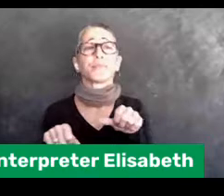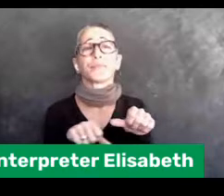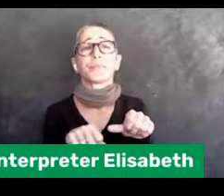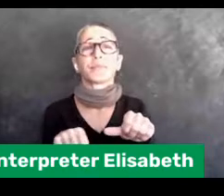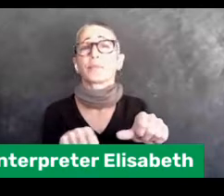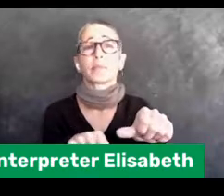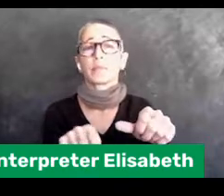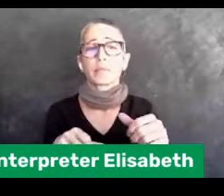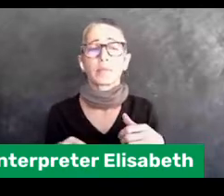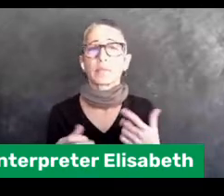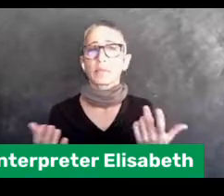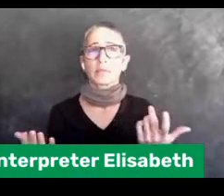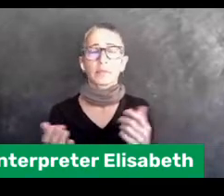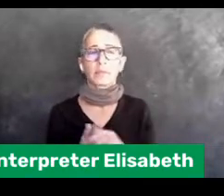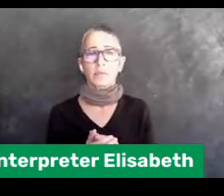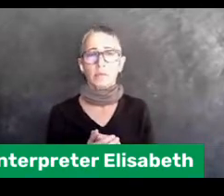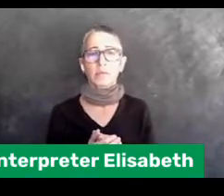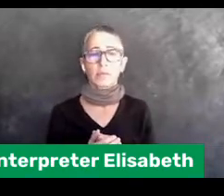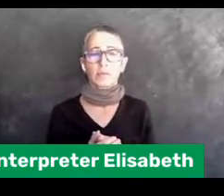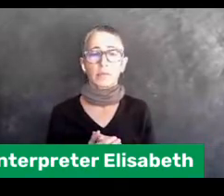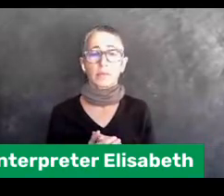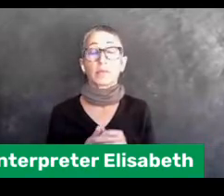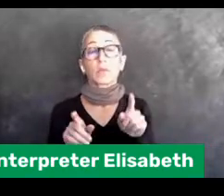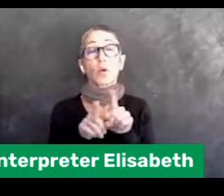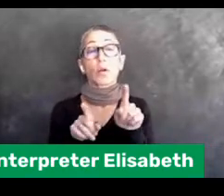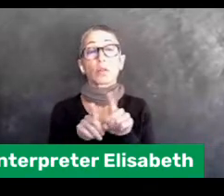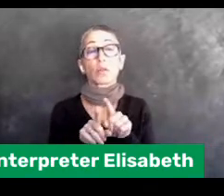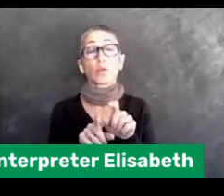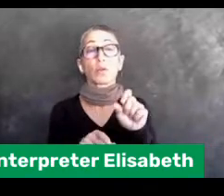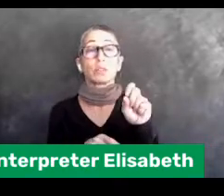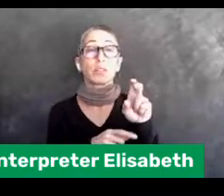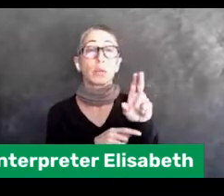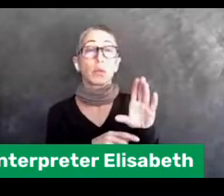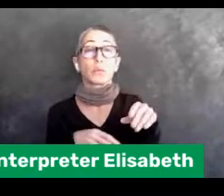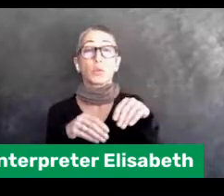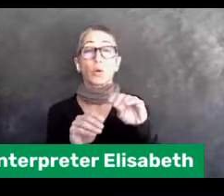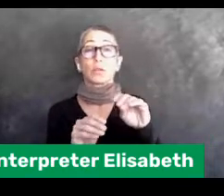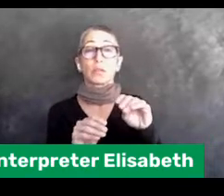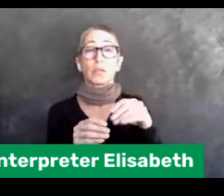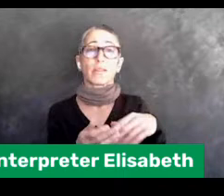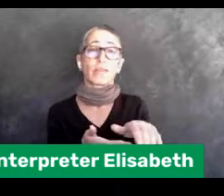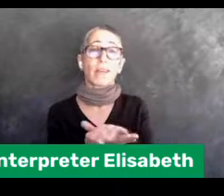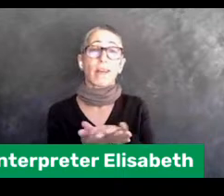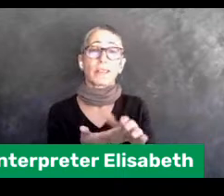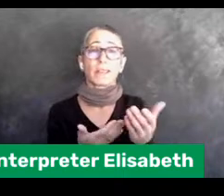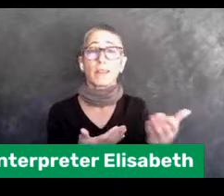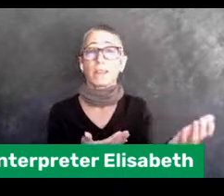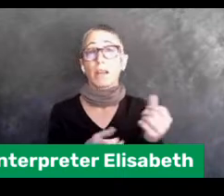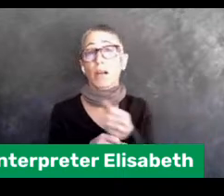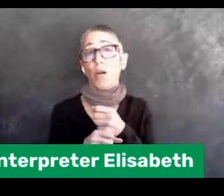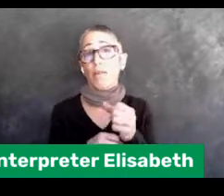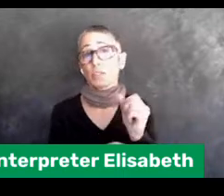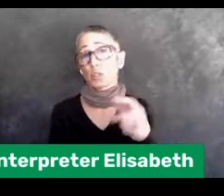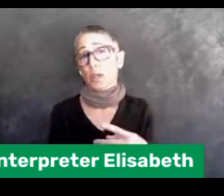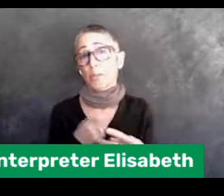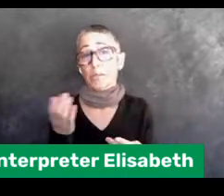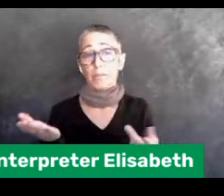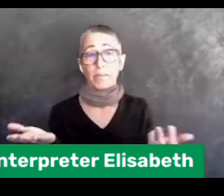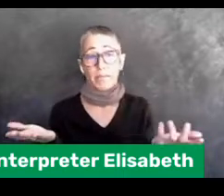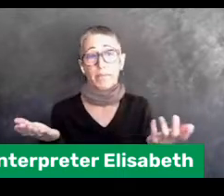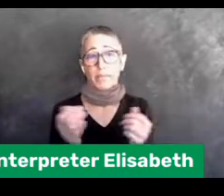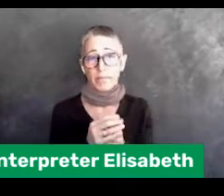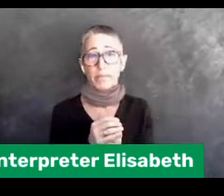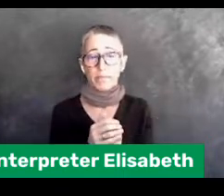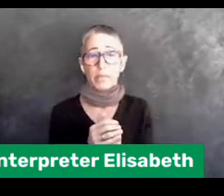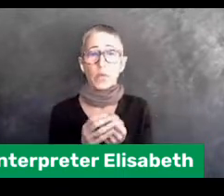endless. In addition to that, suburban stores usually have nice perks, like a coffee shop, which I really want in Austin,